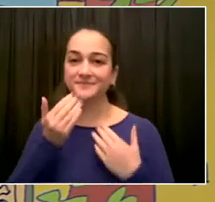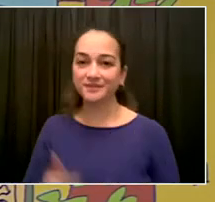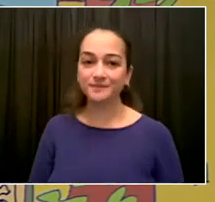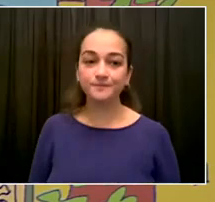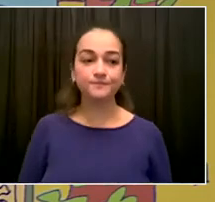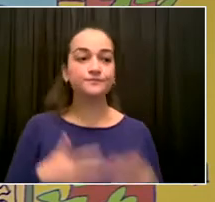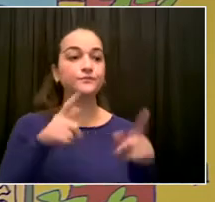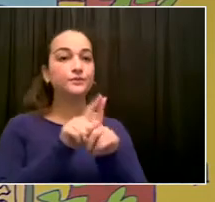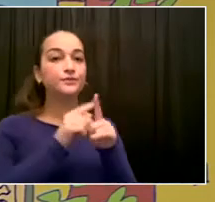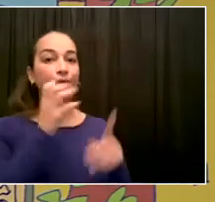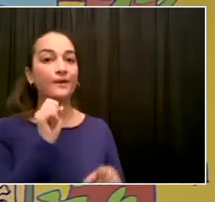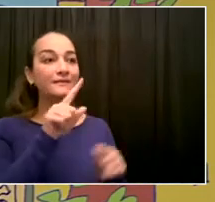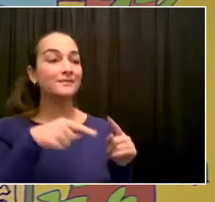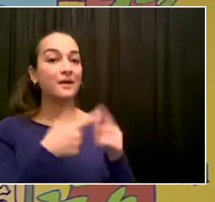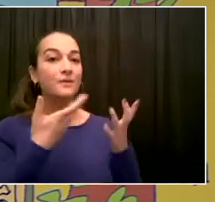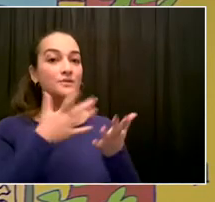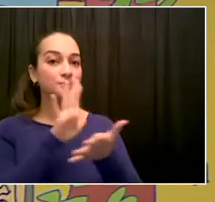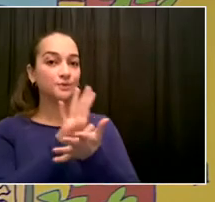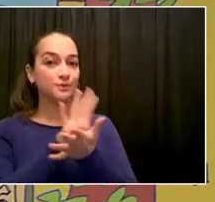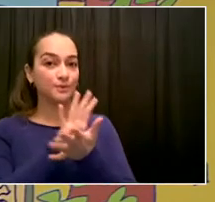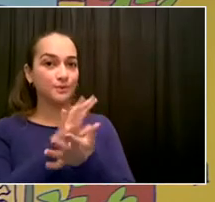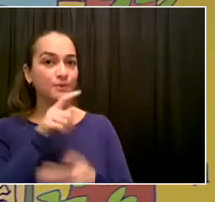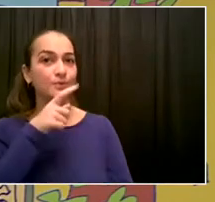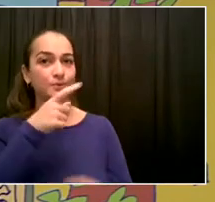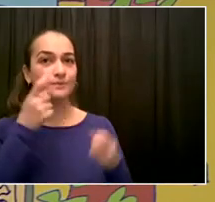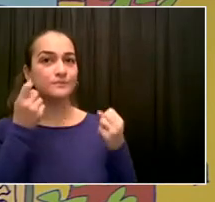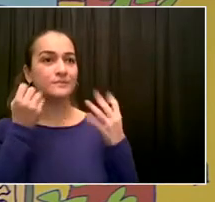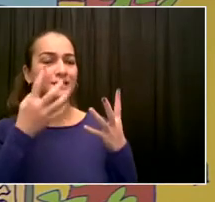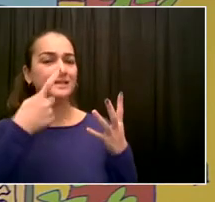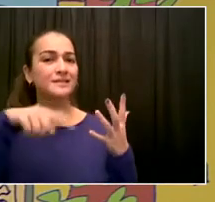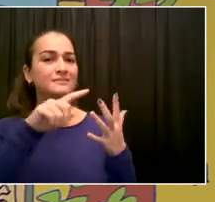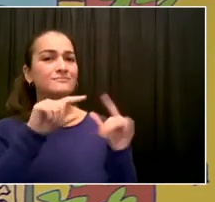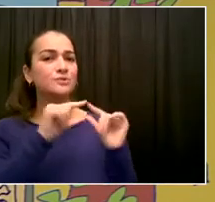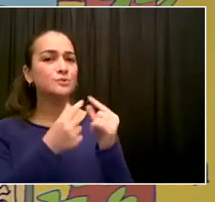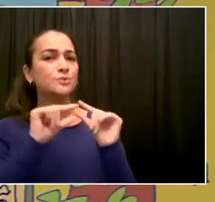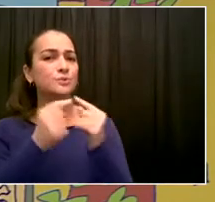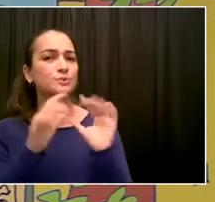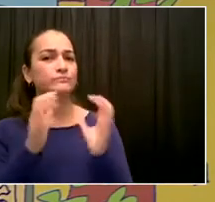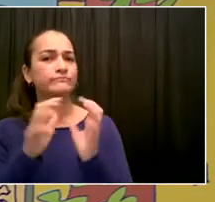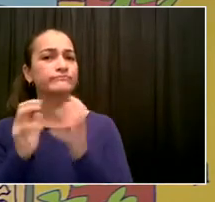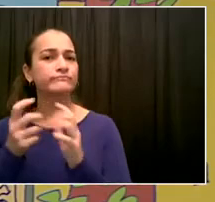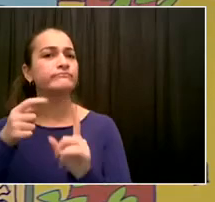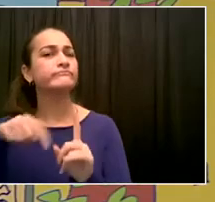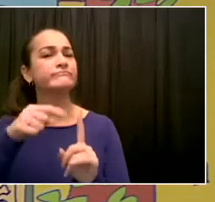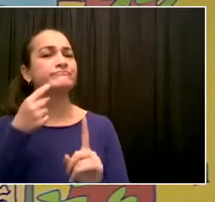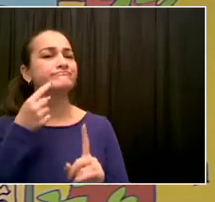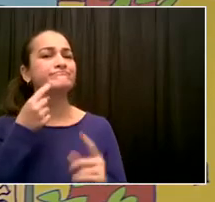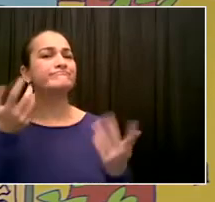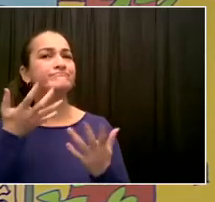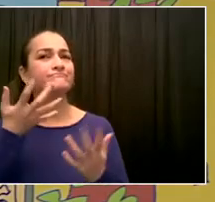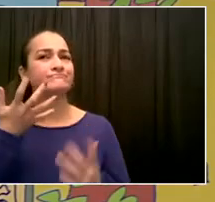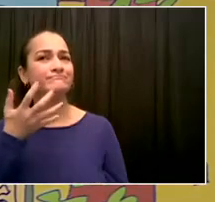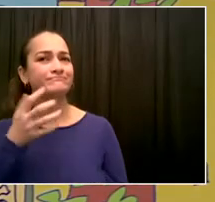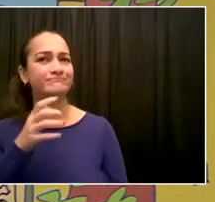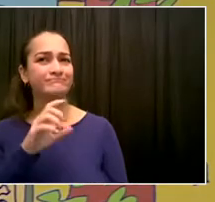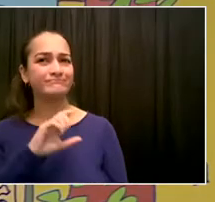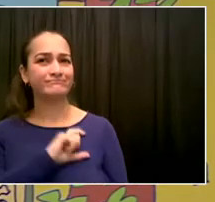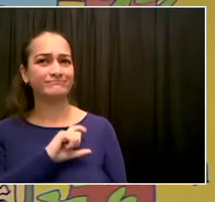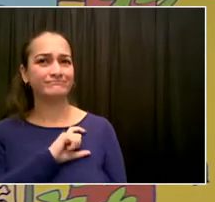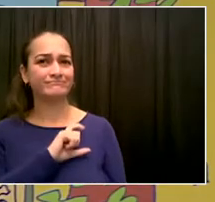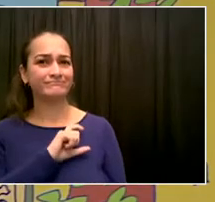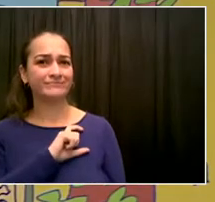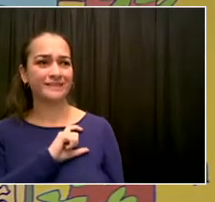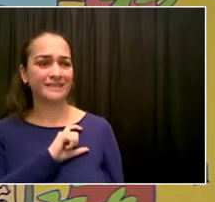of a police presence in schools, and that metal detectors specifically somewhat play a role of antagonizing